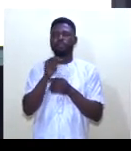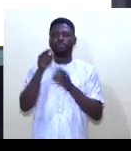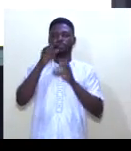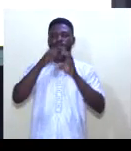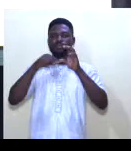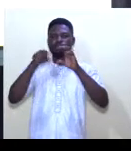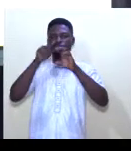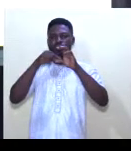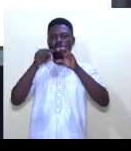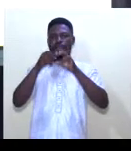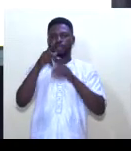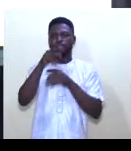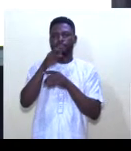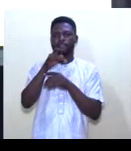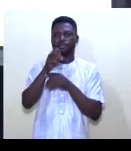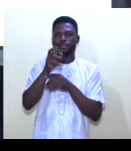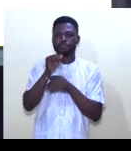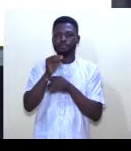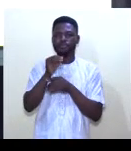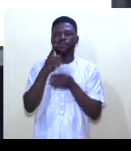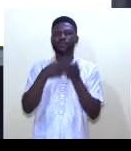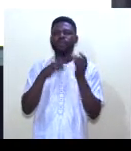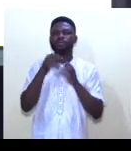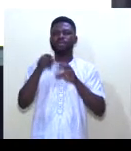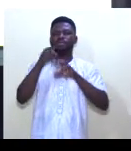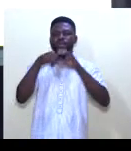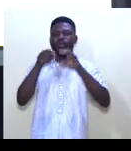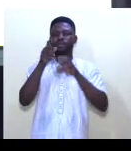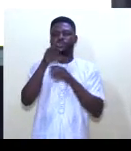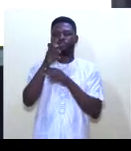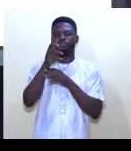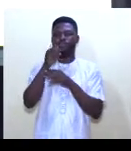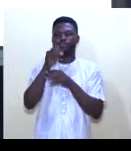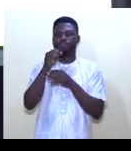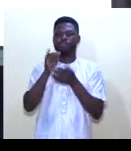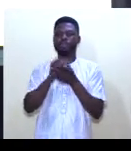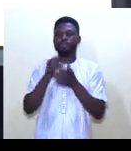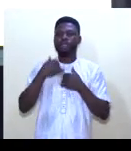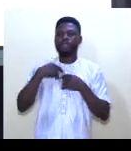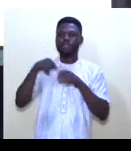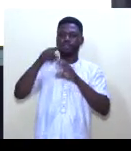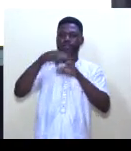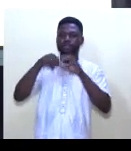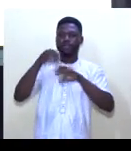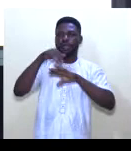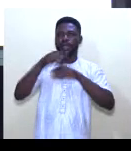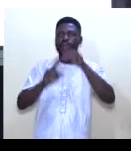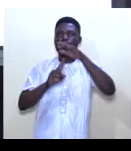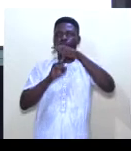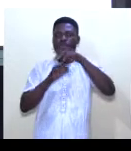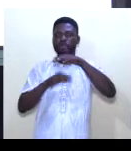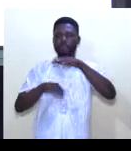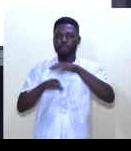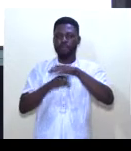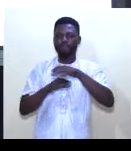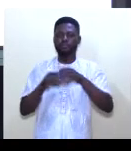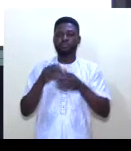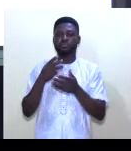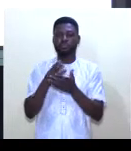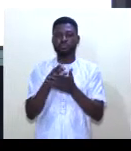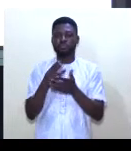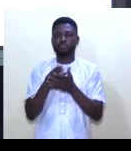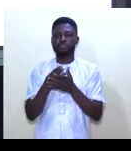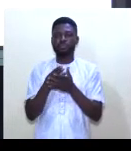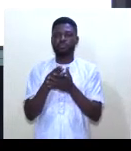Let's see. A circular prism is, what is a circular prism? What is that shape that has a circle at the top and a circle at the bottom and has